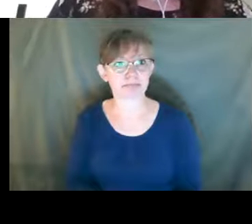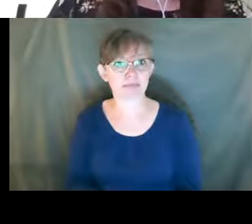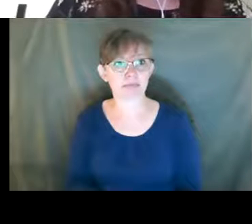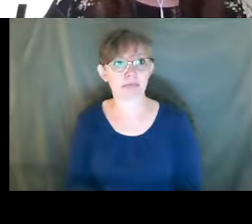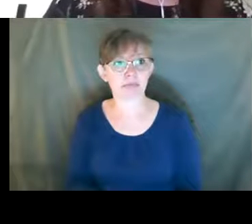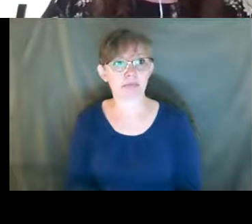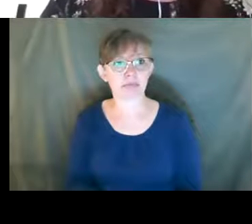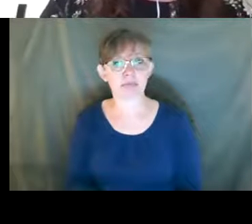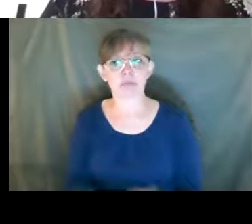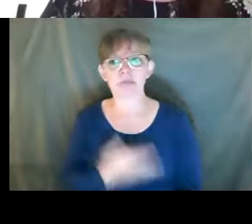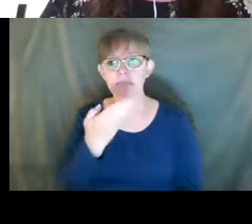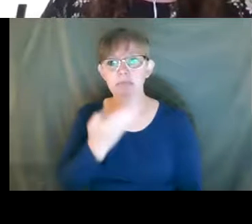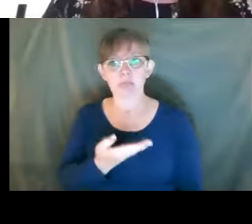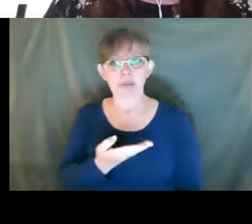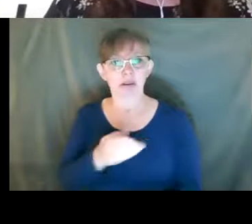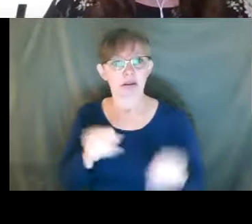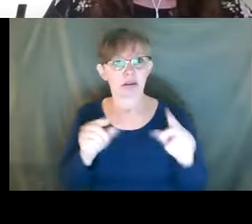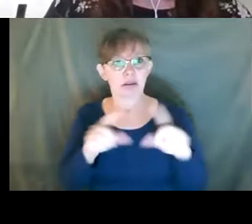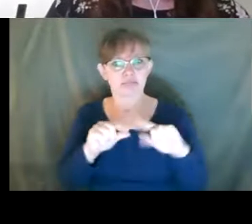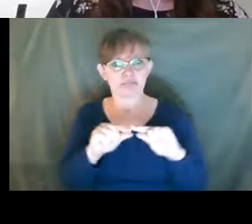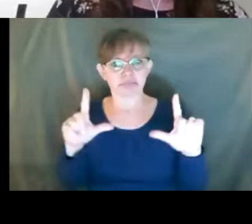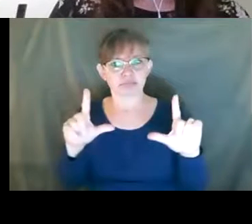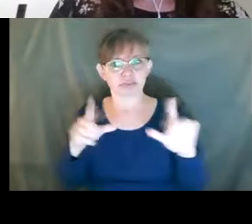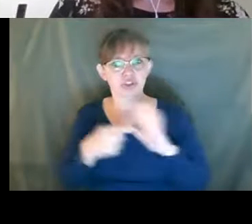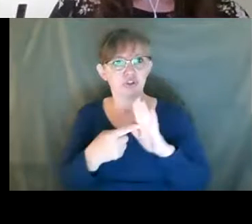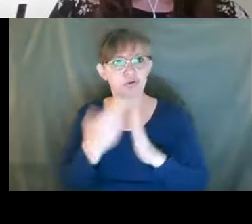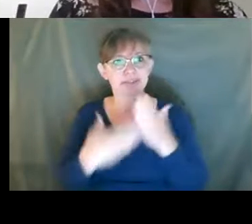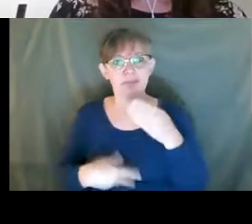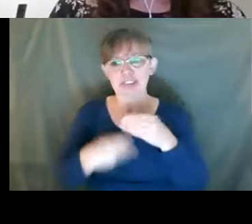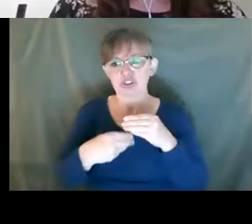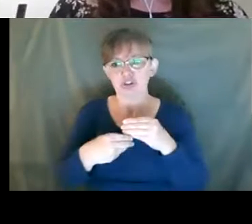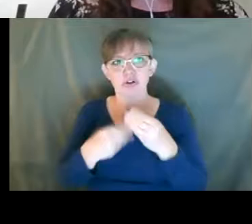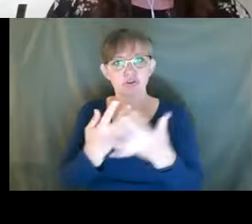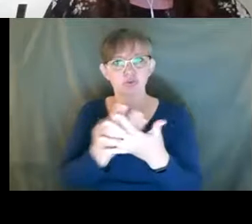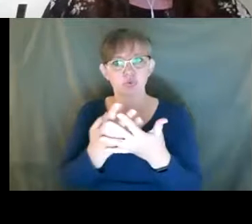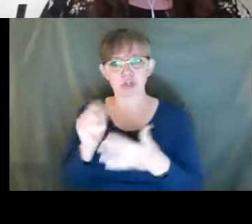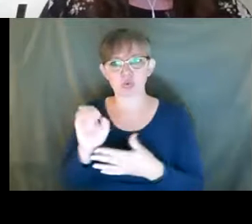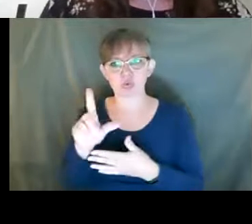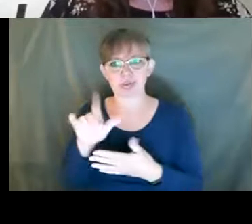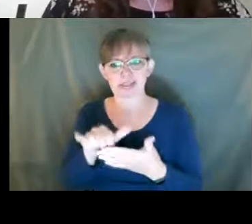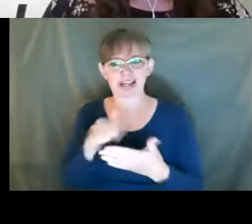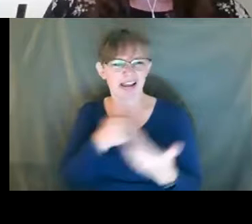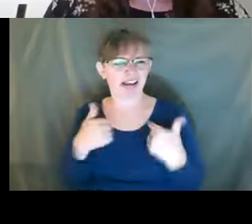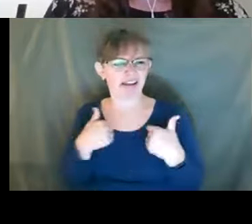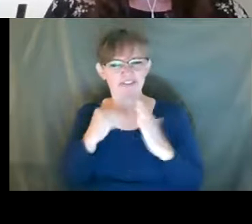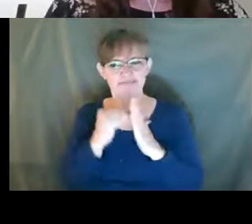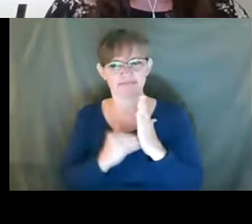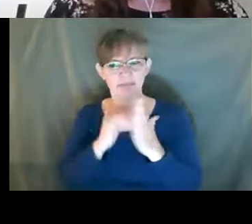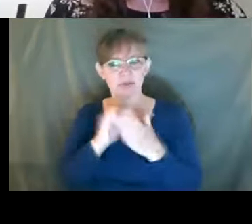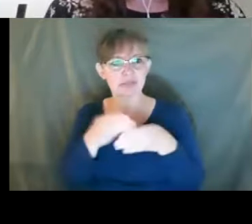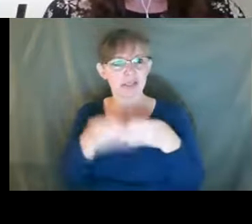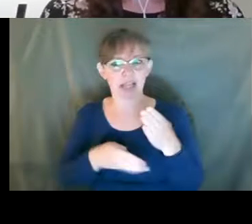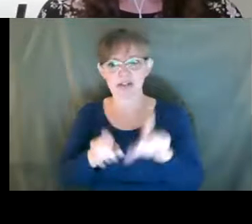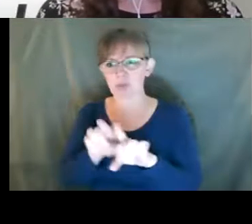These are just some additional screening tools that you can look at, and they're included at the end. There's a